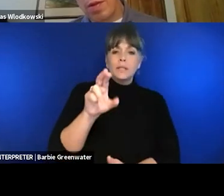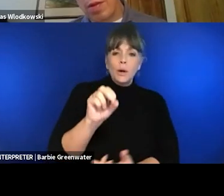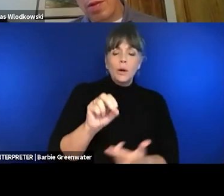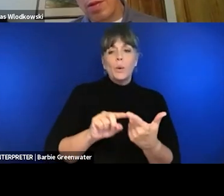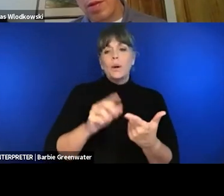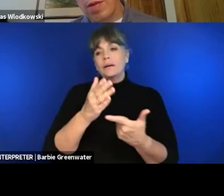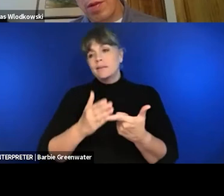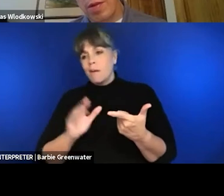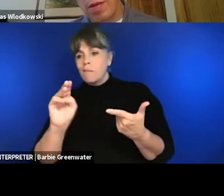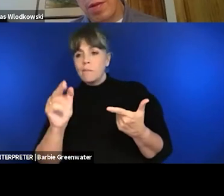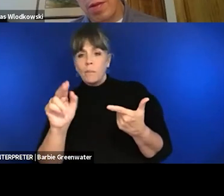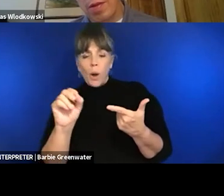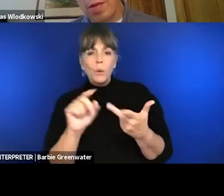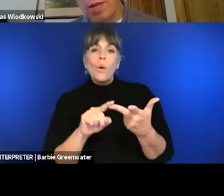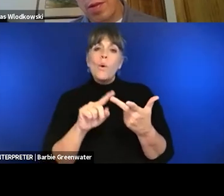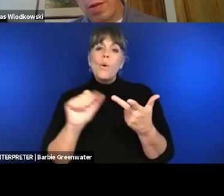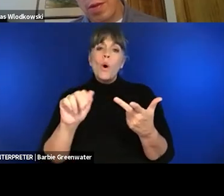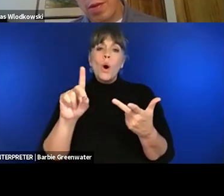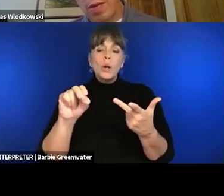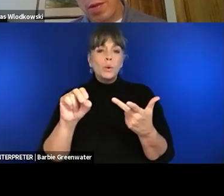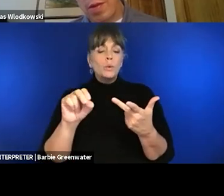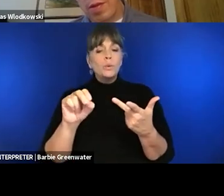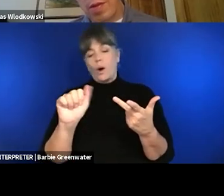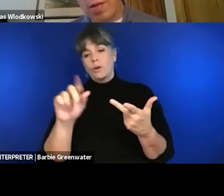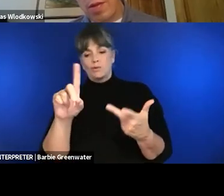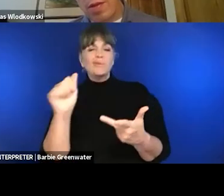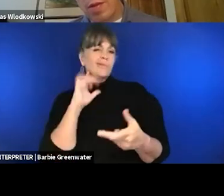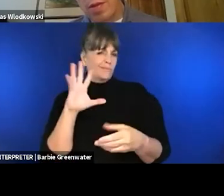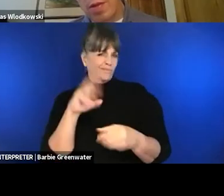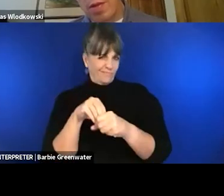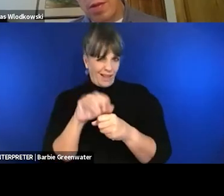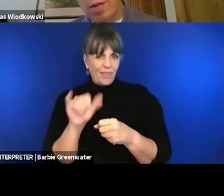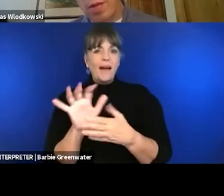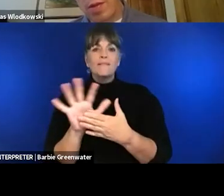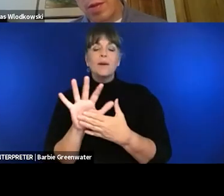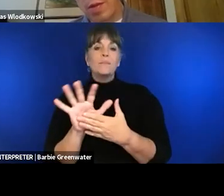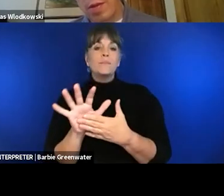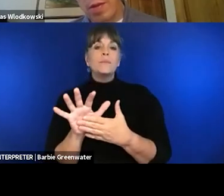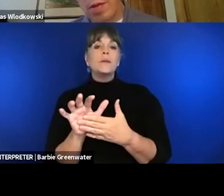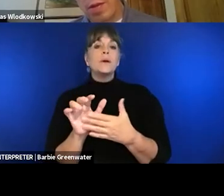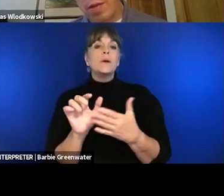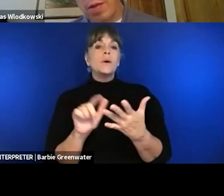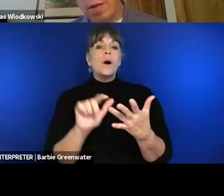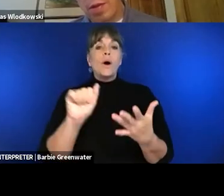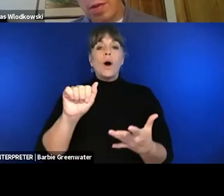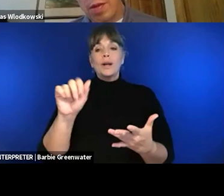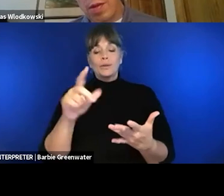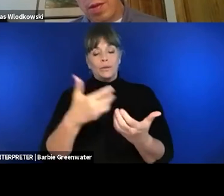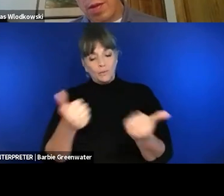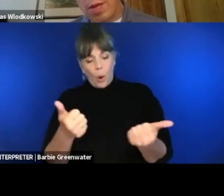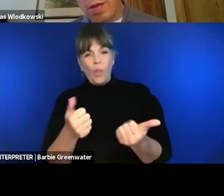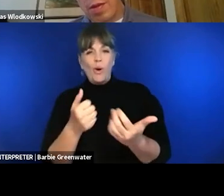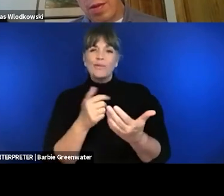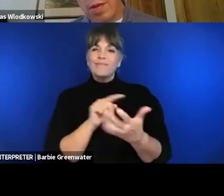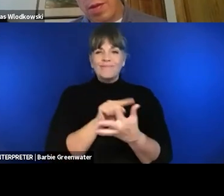audio description baked into the mix of the film, certain with audio description solo. Again, as